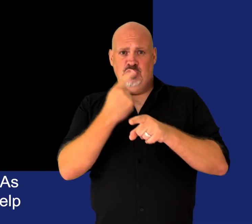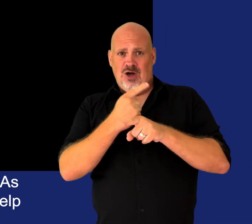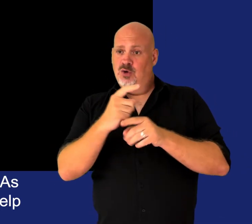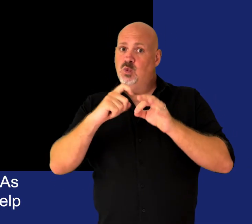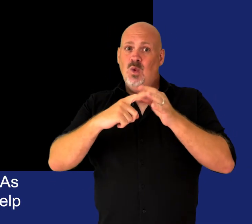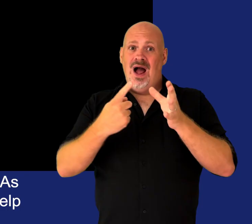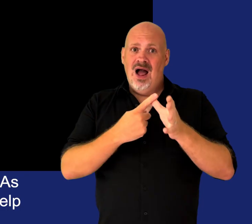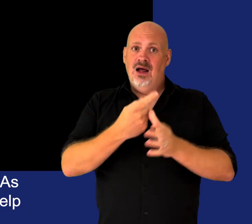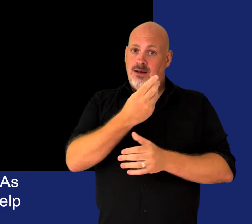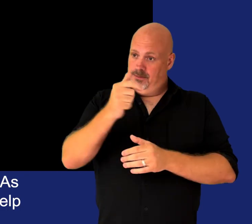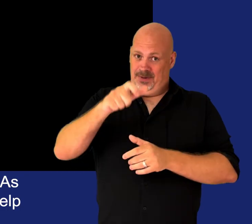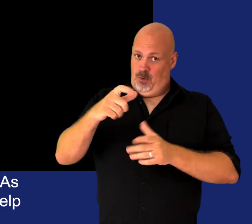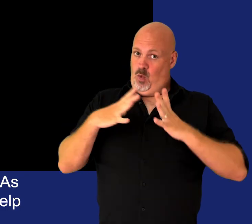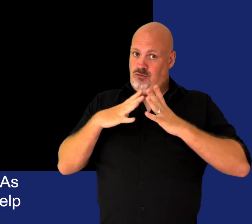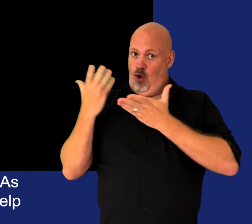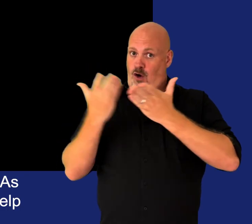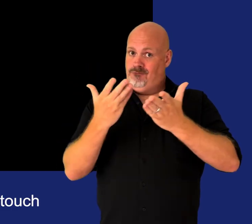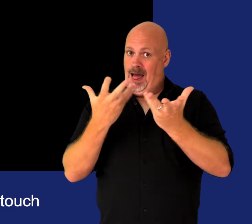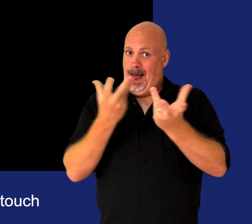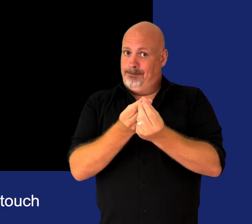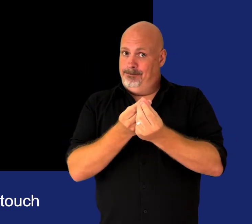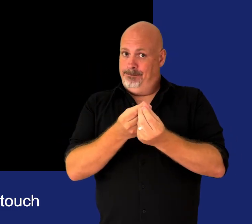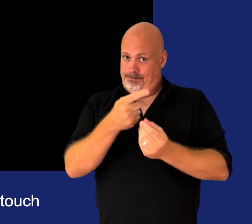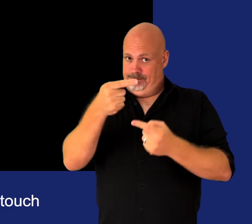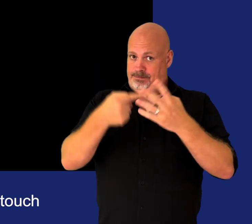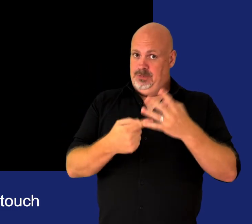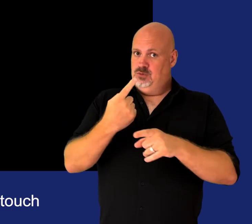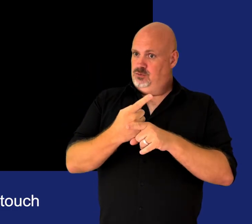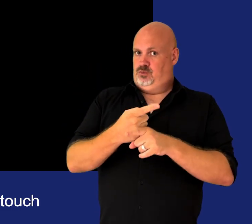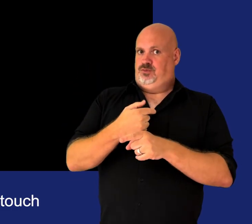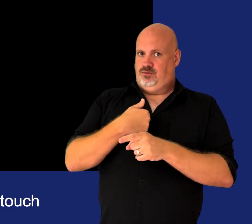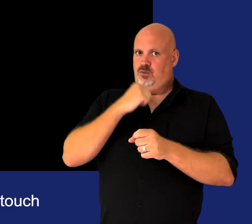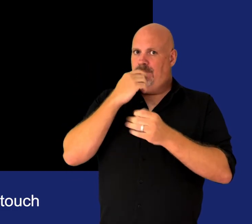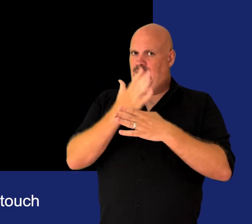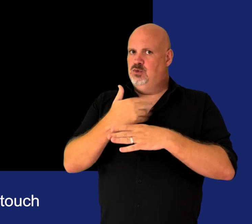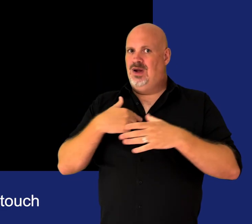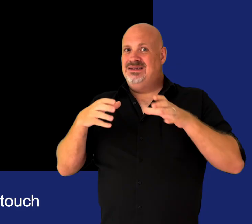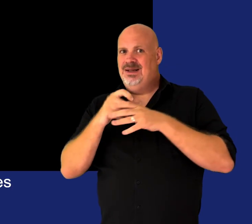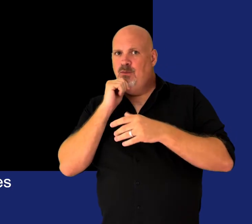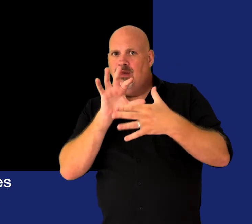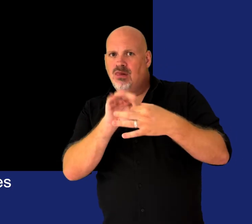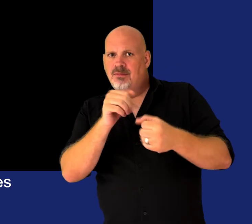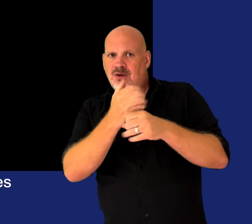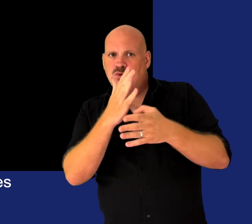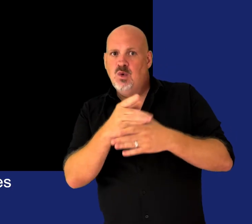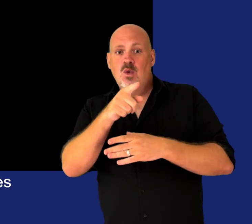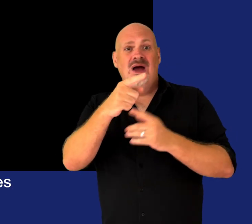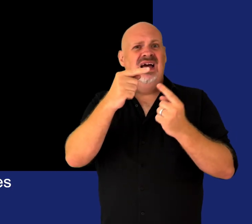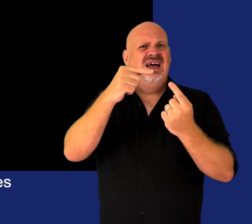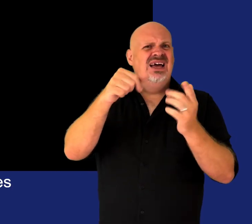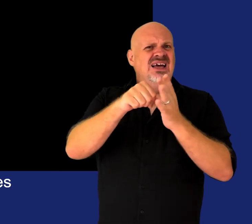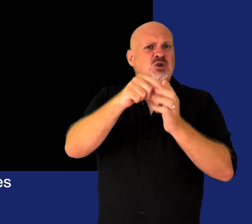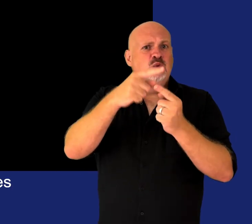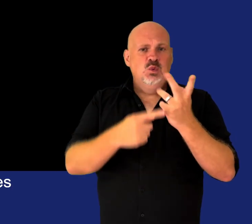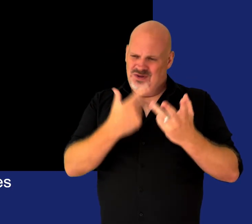and in the Q&As that people have already offered to help solve some of those issues, and I'll make sure that our team gets in touch with you to make sure that